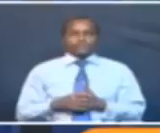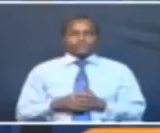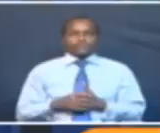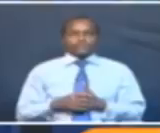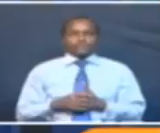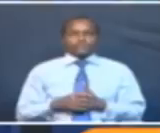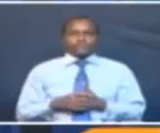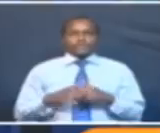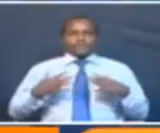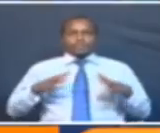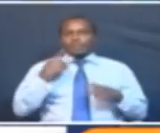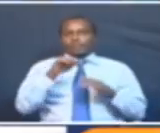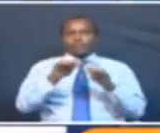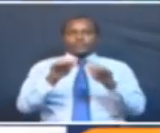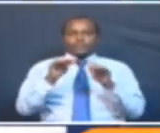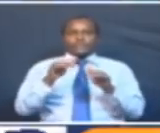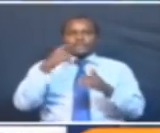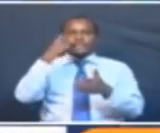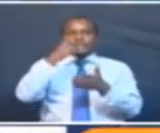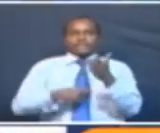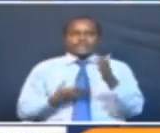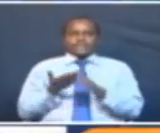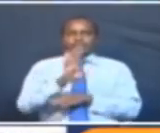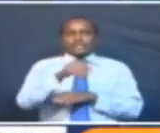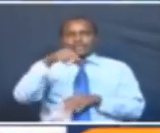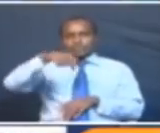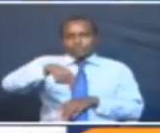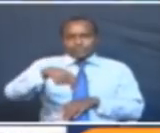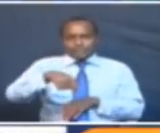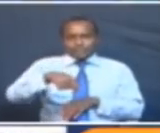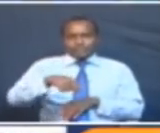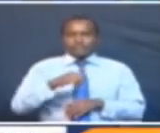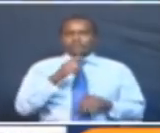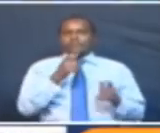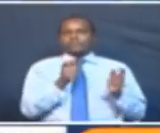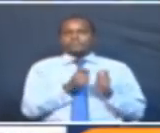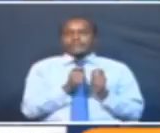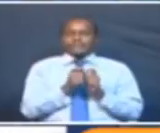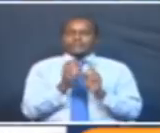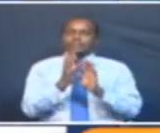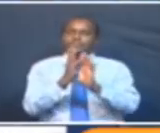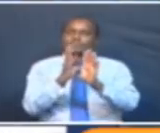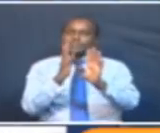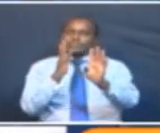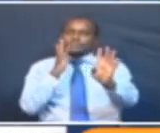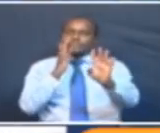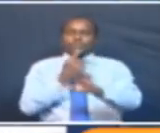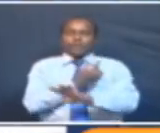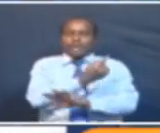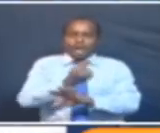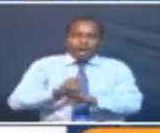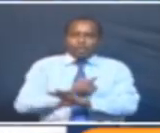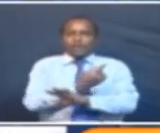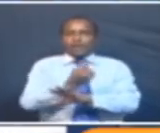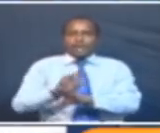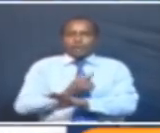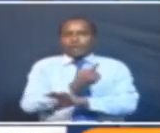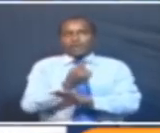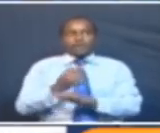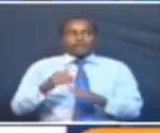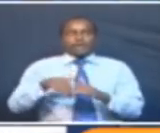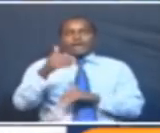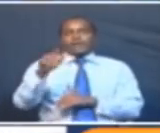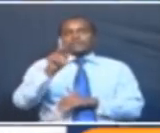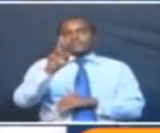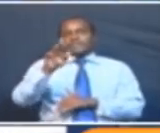Who had waited to do their tax returns today had to endure the pain of standing in queues for hours, not just outside Kenyan Revenue